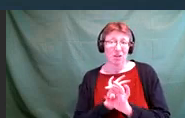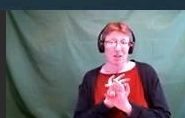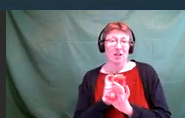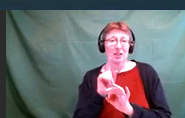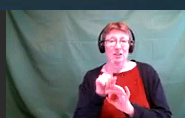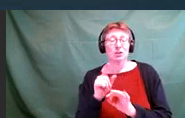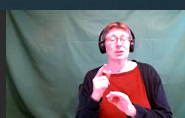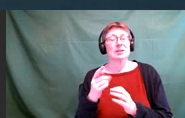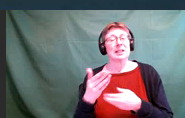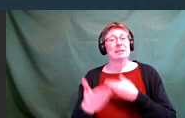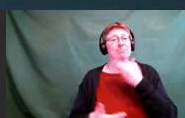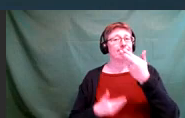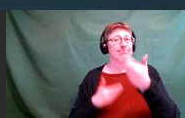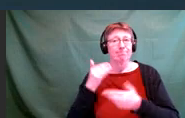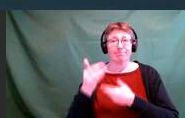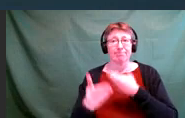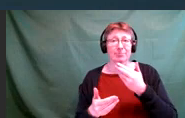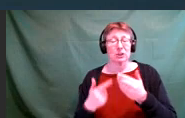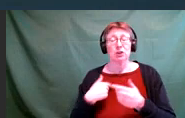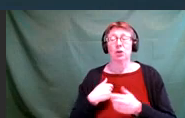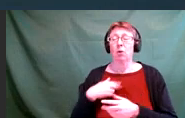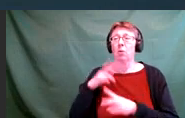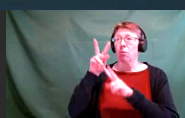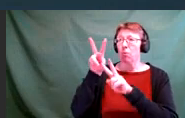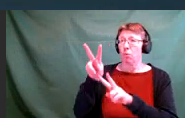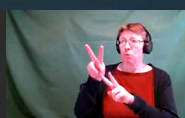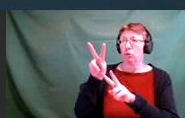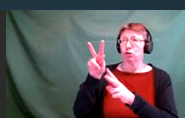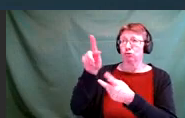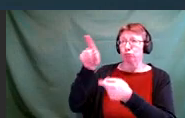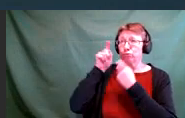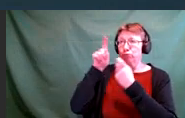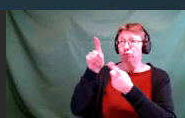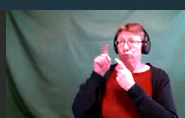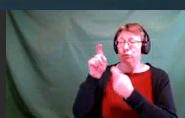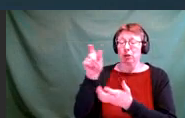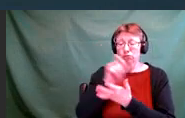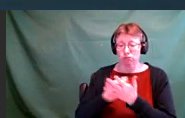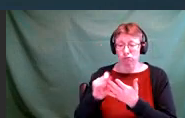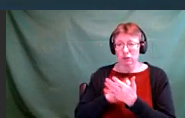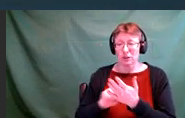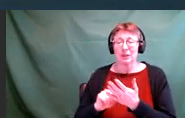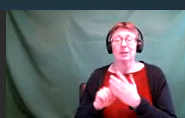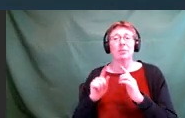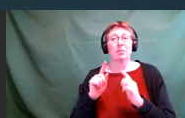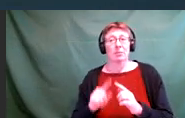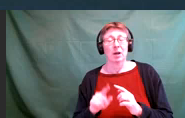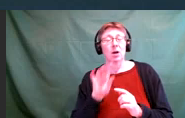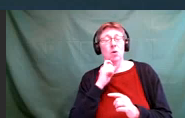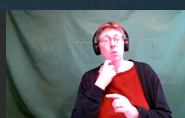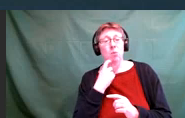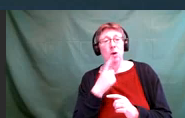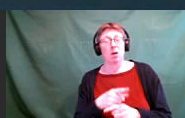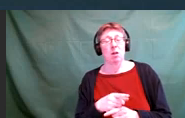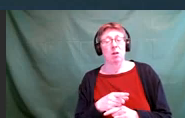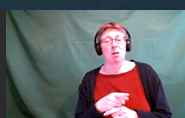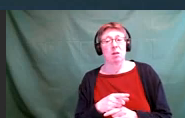just expanding what you're watching and what you're reading. But if I just finish up and make reference